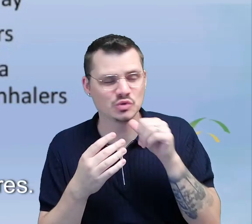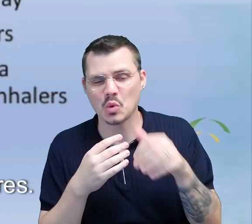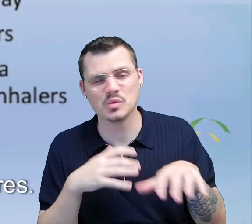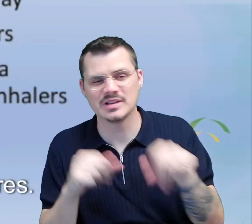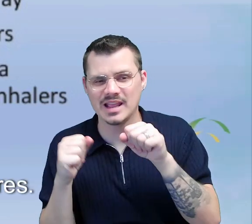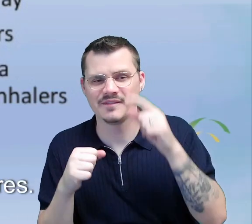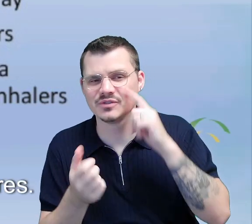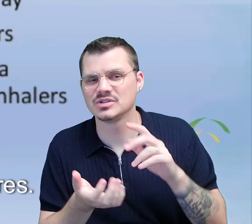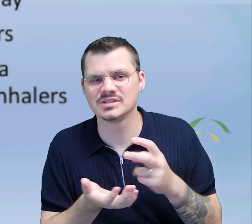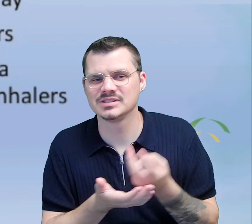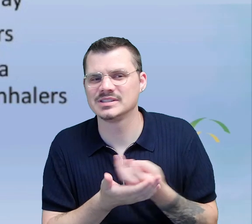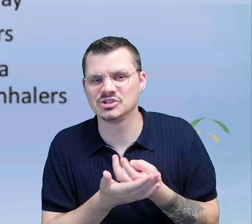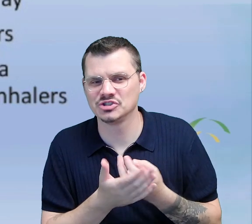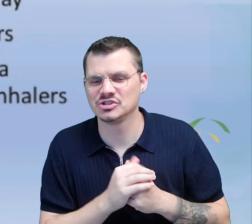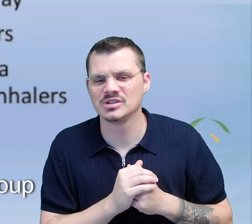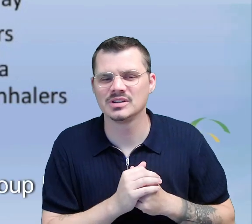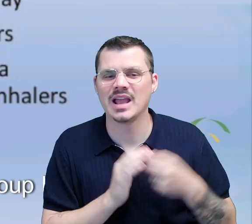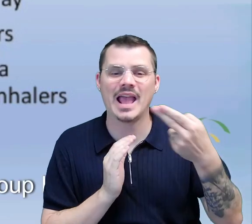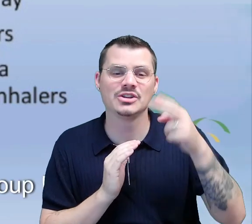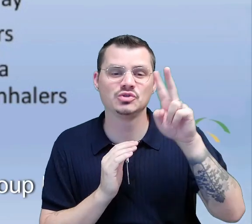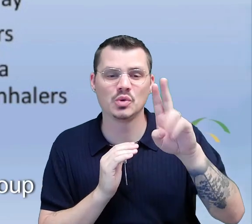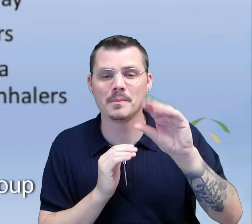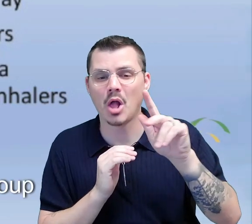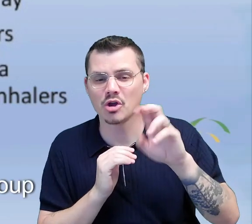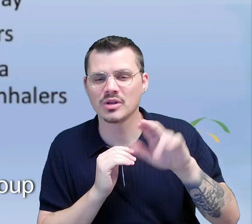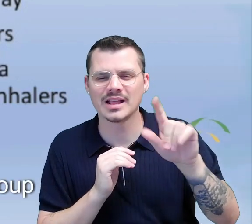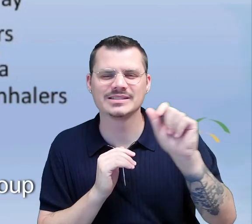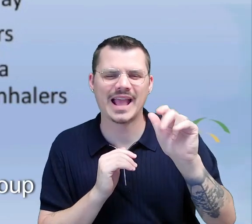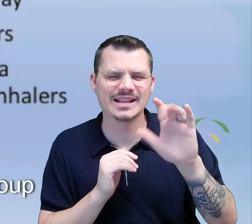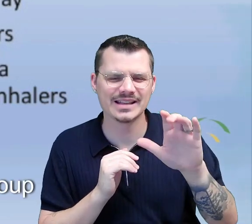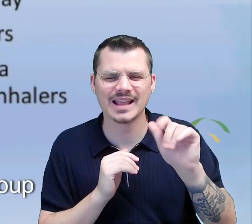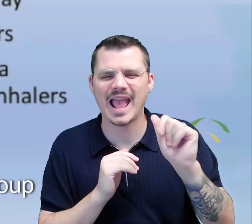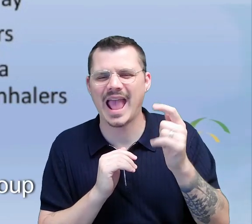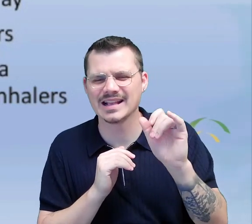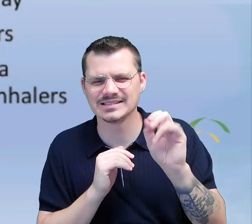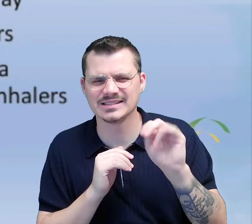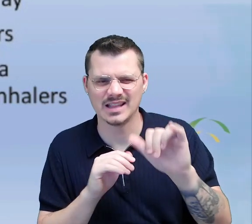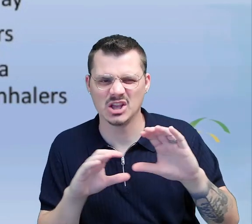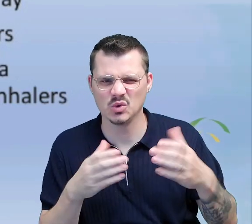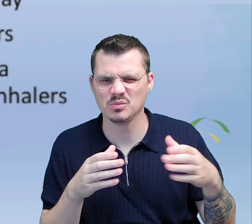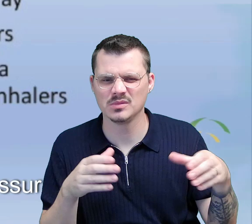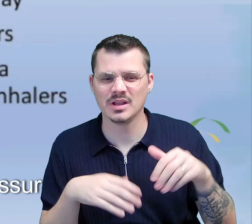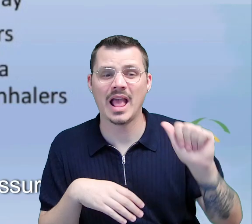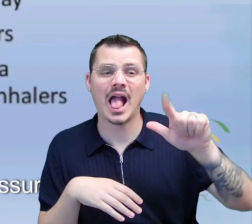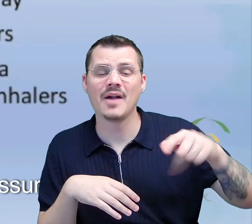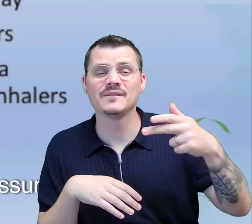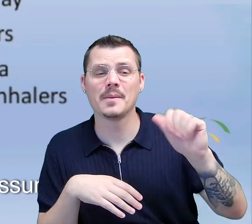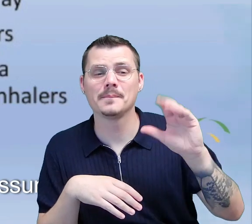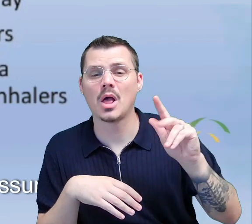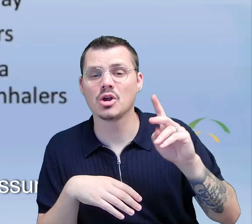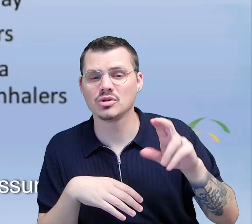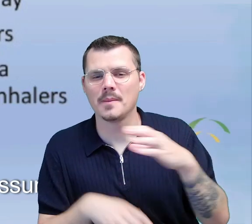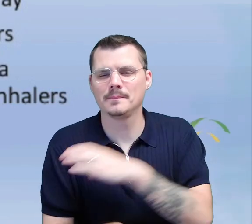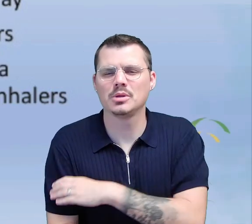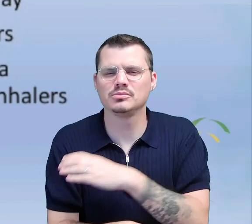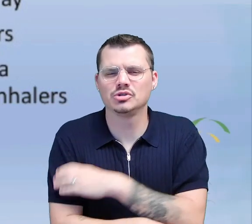those medicines for seizures. H2 blockers, the Zantac, Axid, that group I just said. Alpha blockers are a type